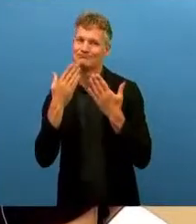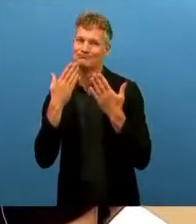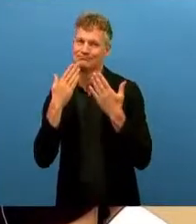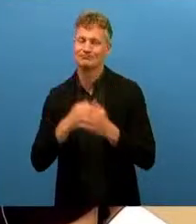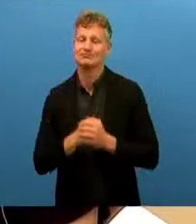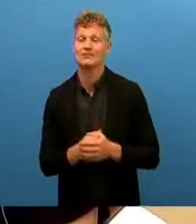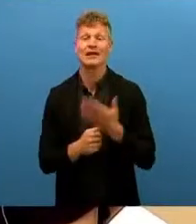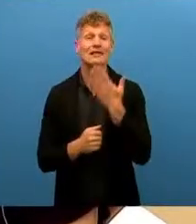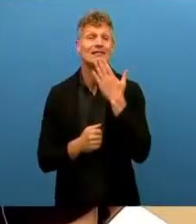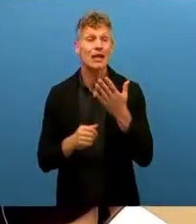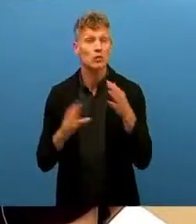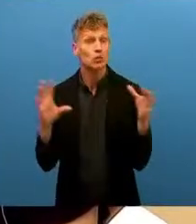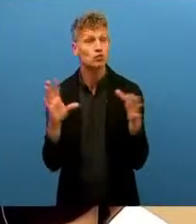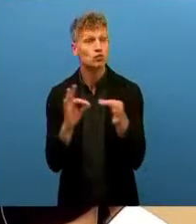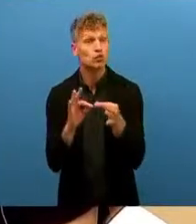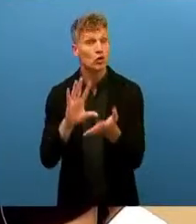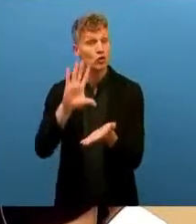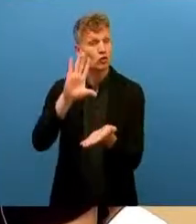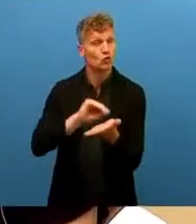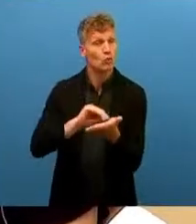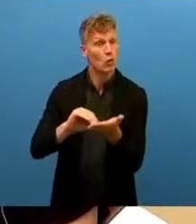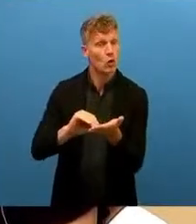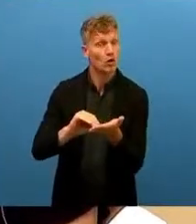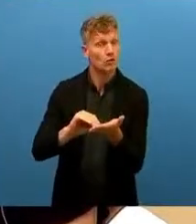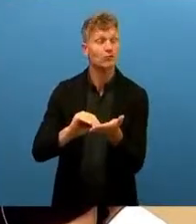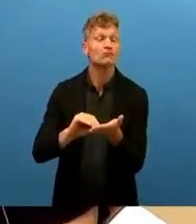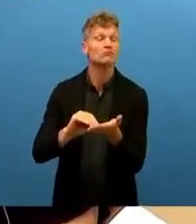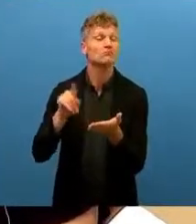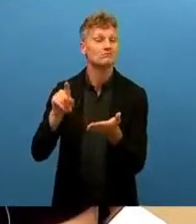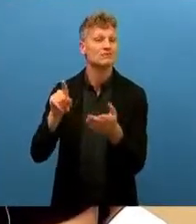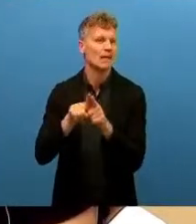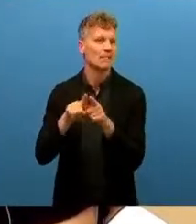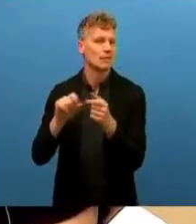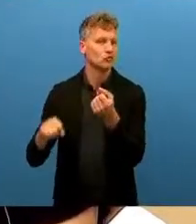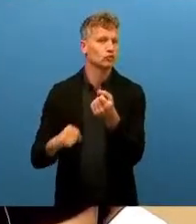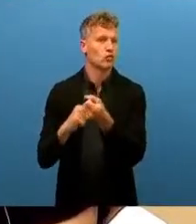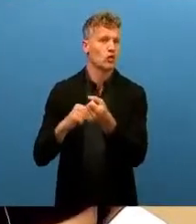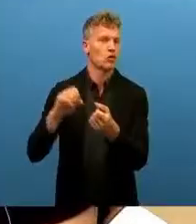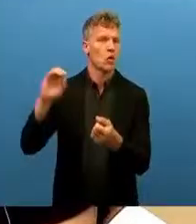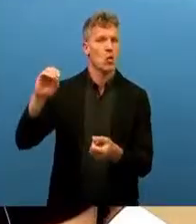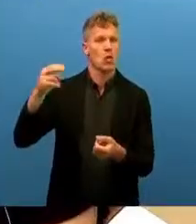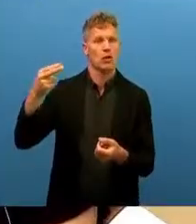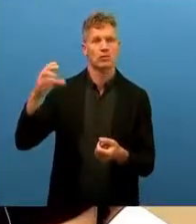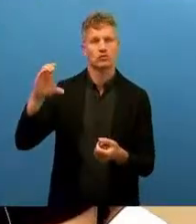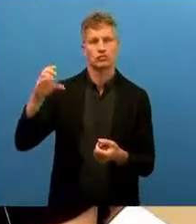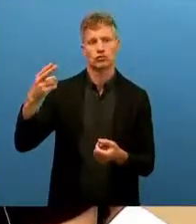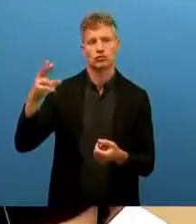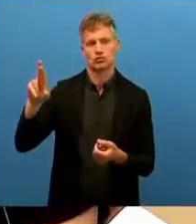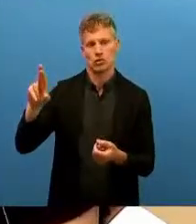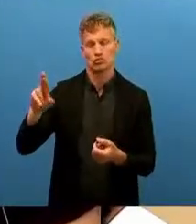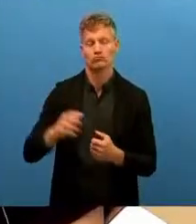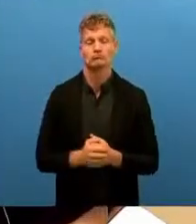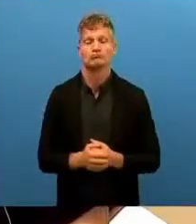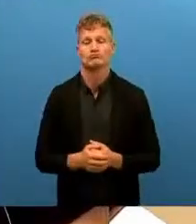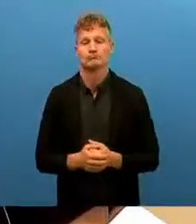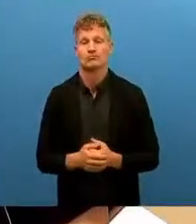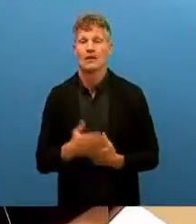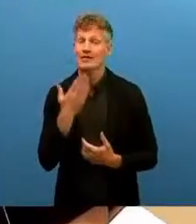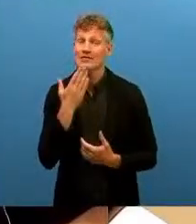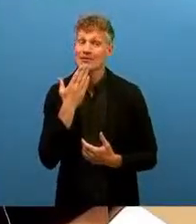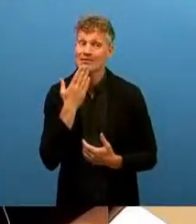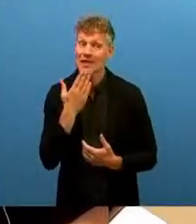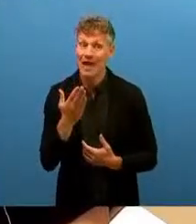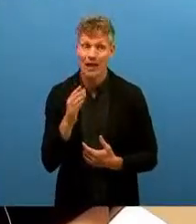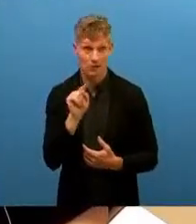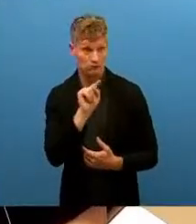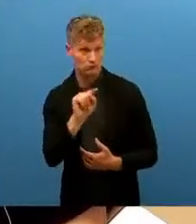report that was prepared with Office of High Commissioner. Of course, we also like to thank them for their presentations today, along with